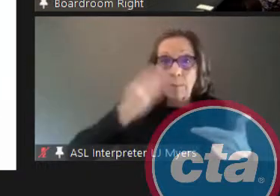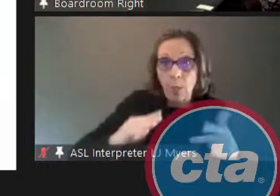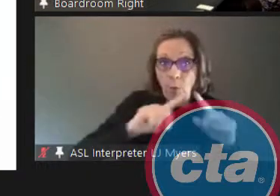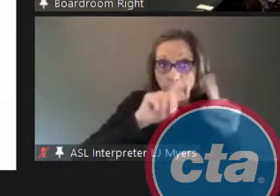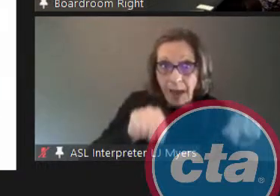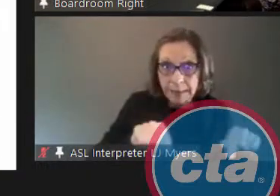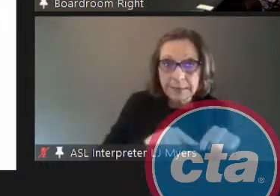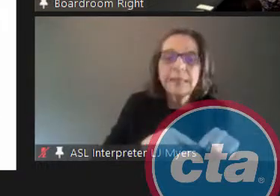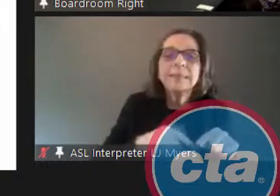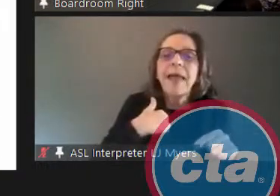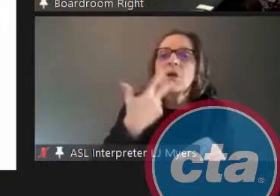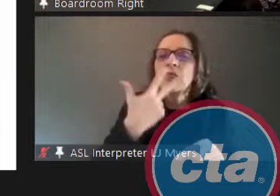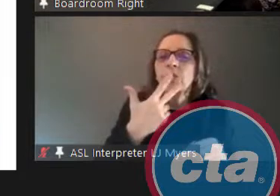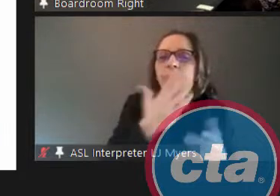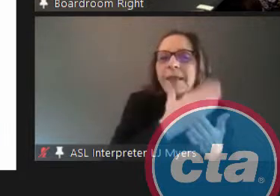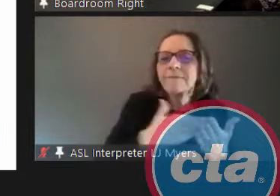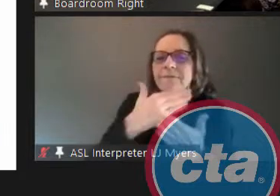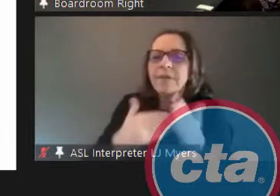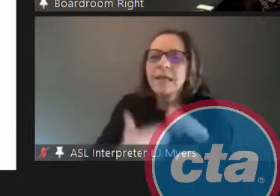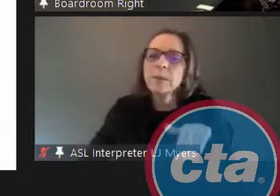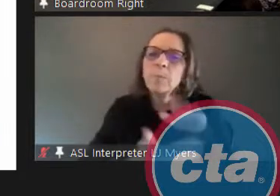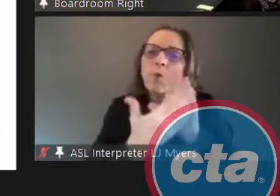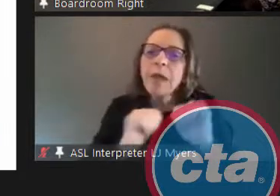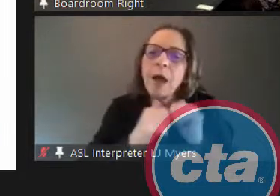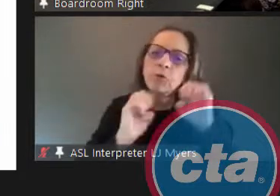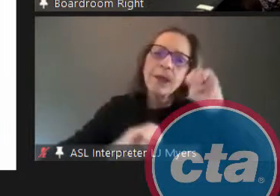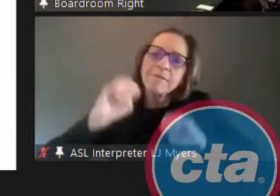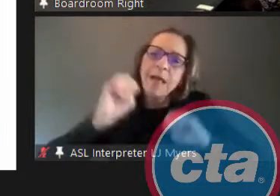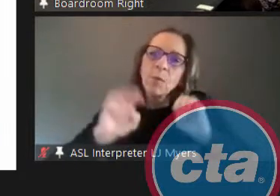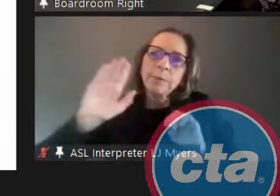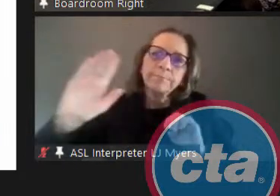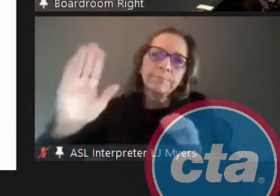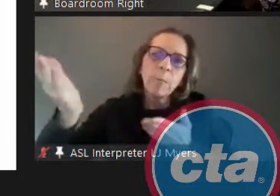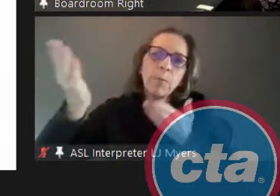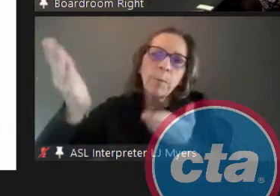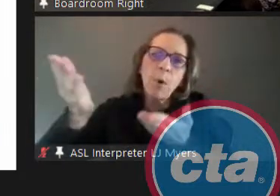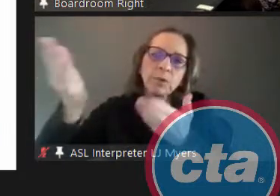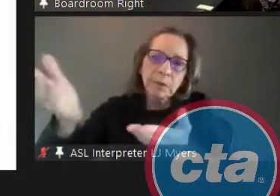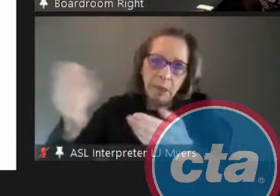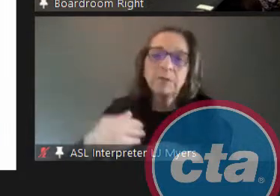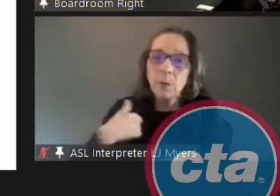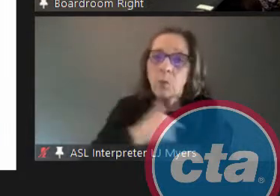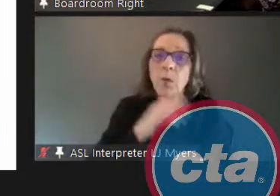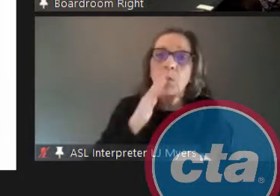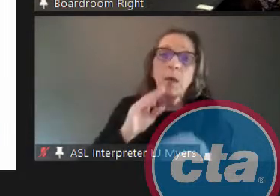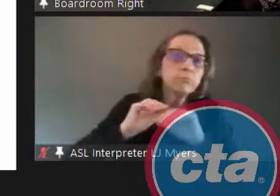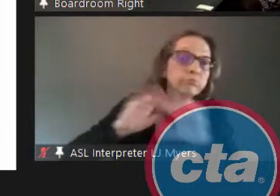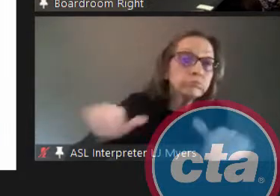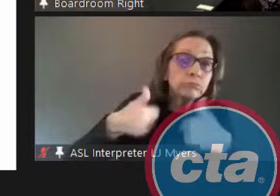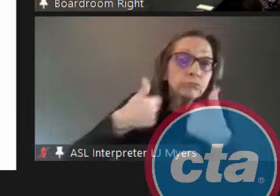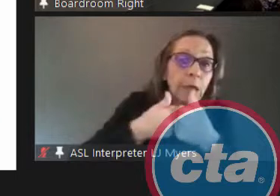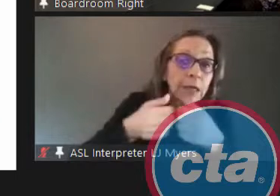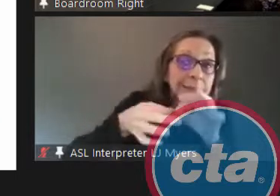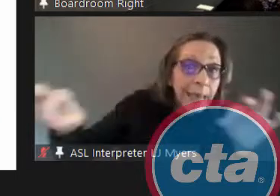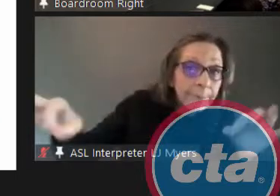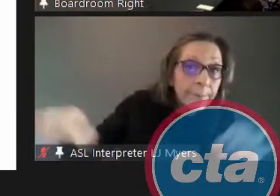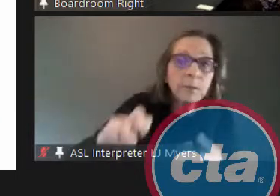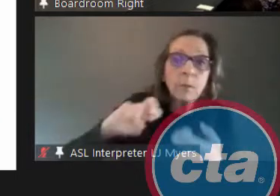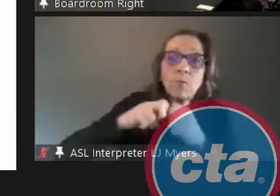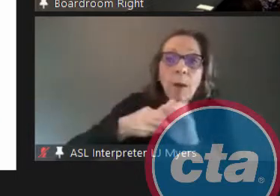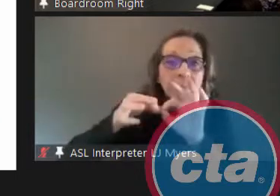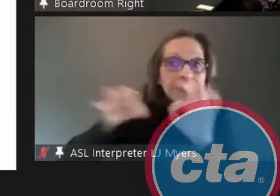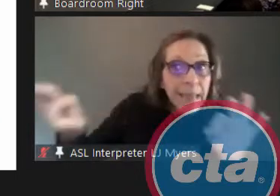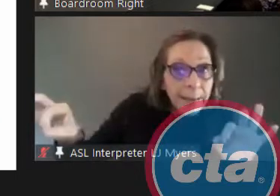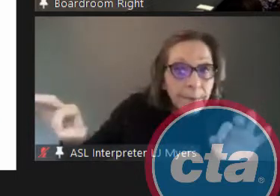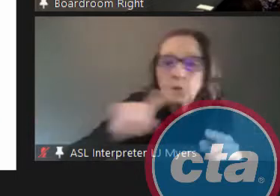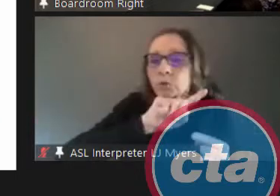have a three-phased approach of how we will evaluate the proposals. We will put out the challenge statement, the problem statement